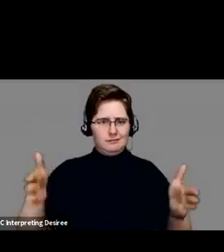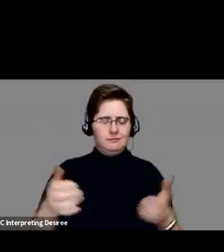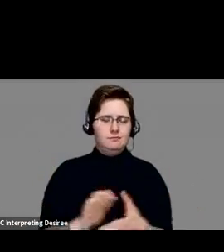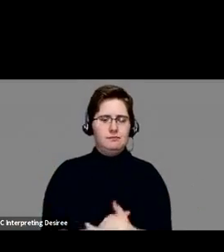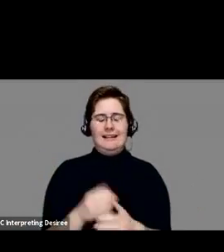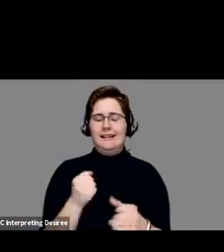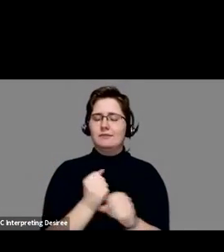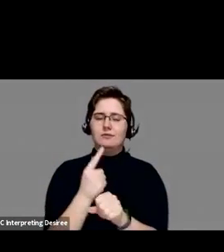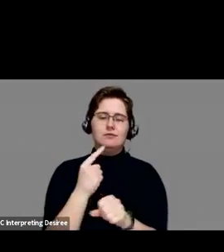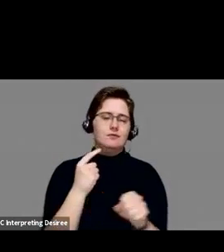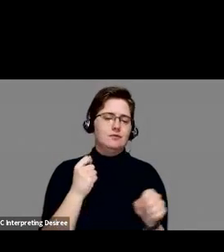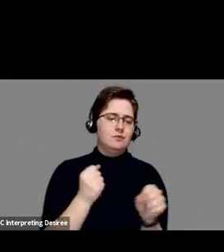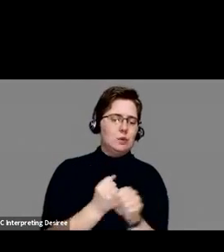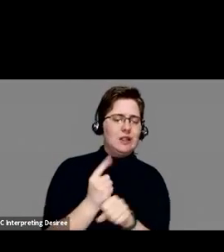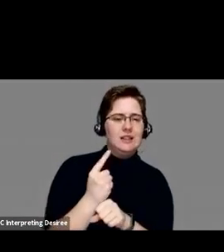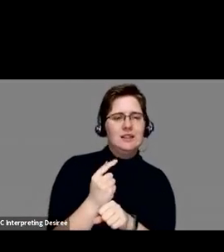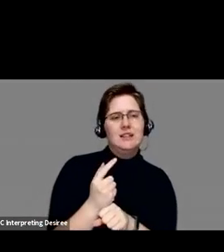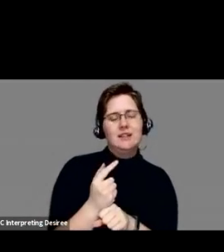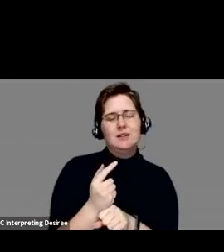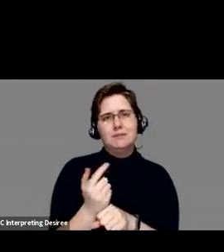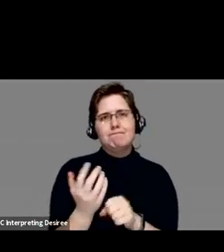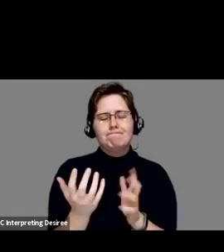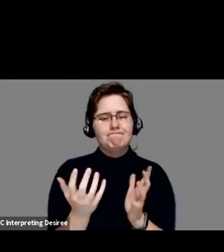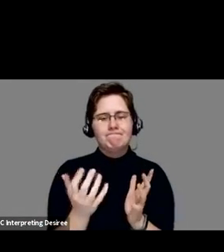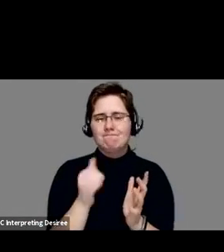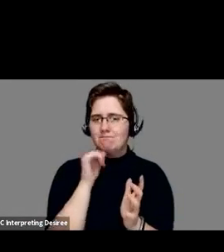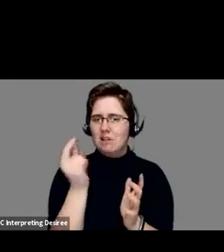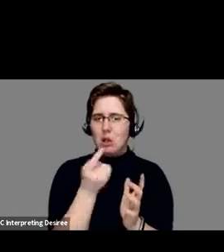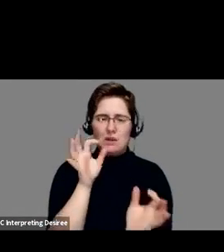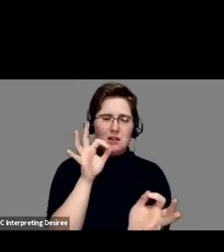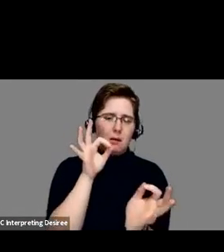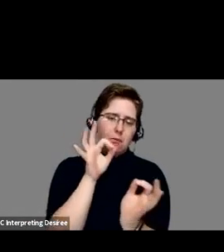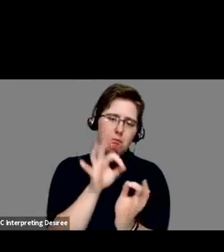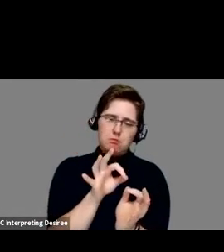each year, it's not always a perfect